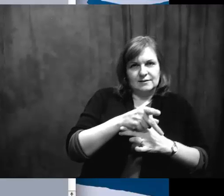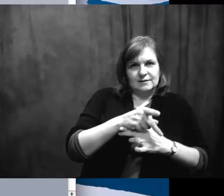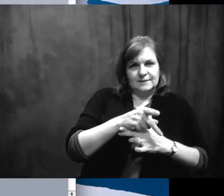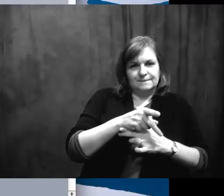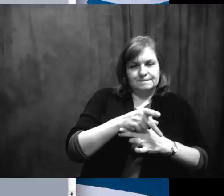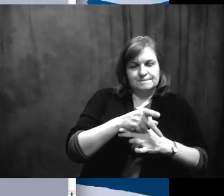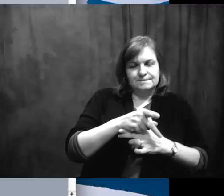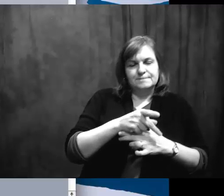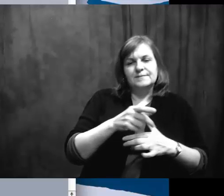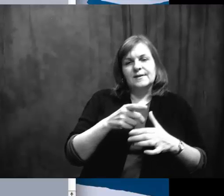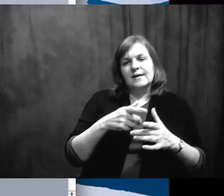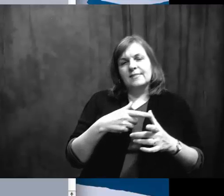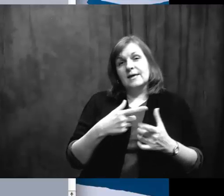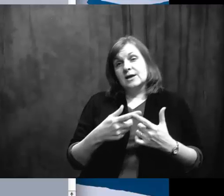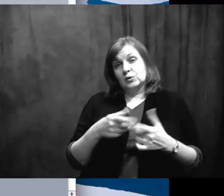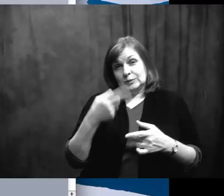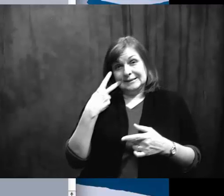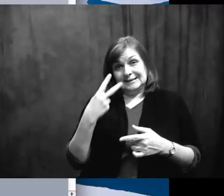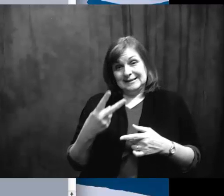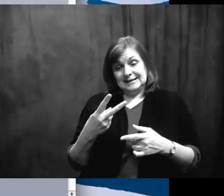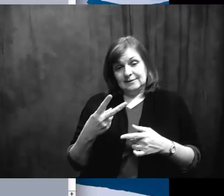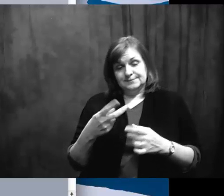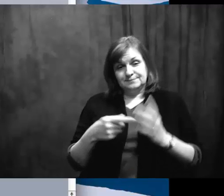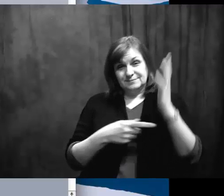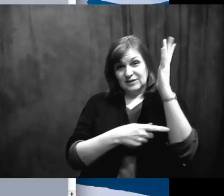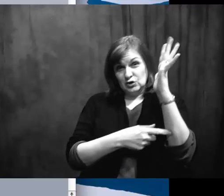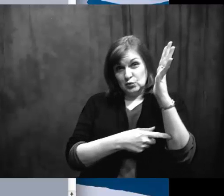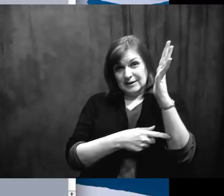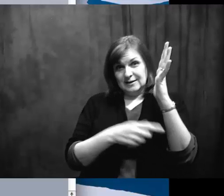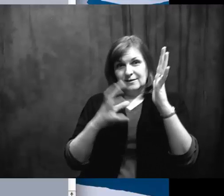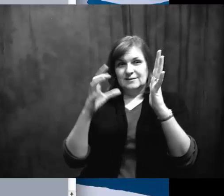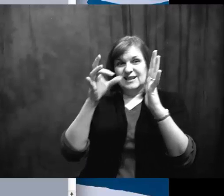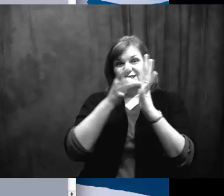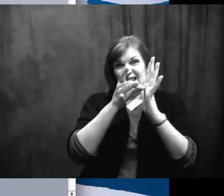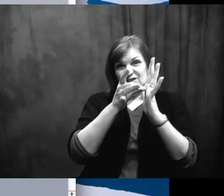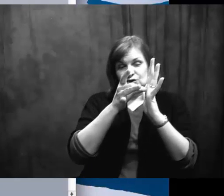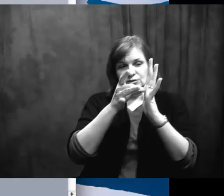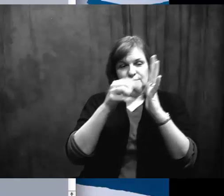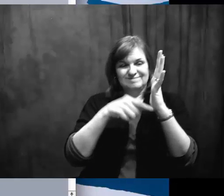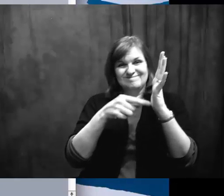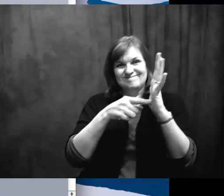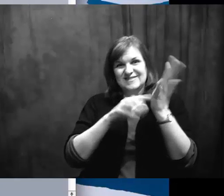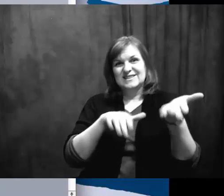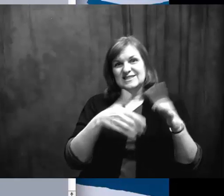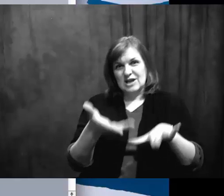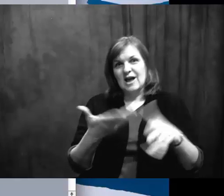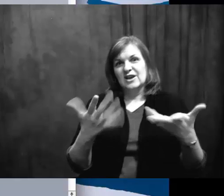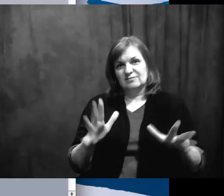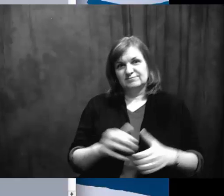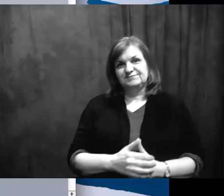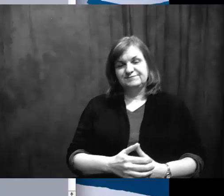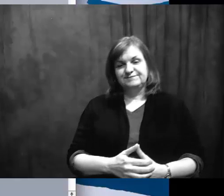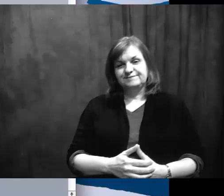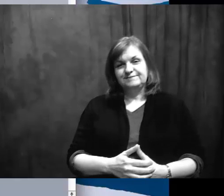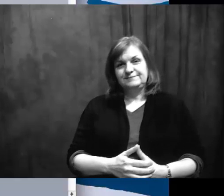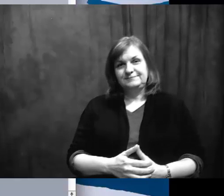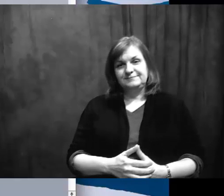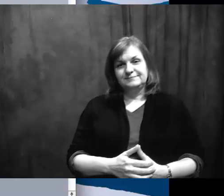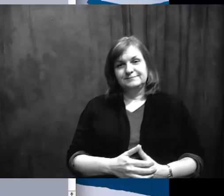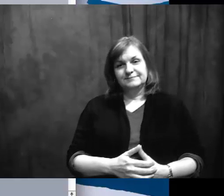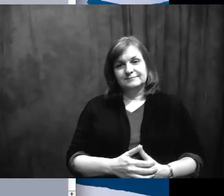actually invaded this plant, and you see that the tree that it is attached to is actually